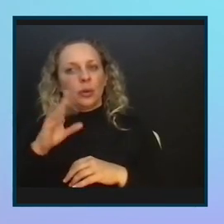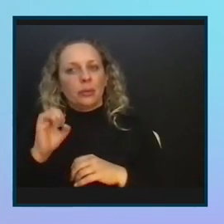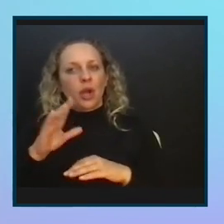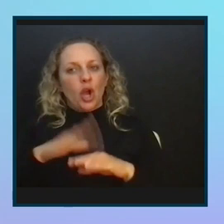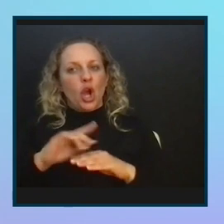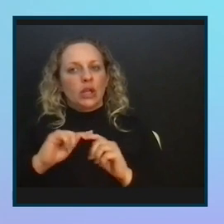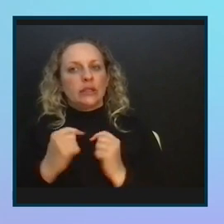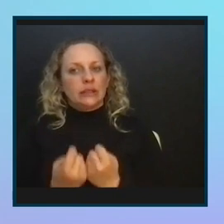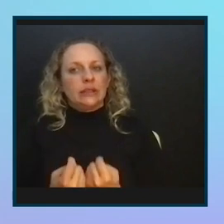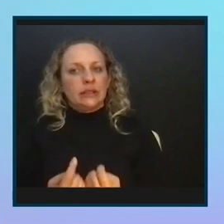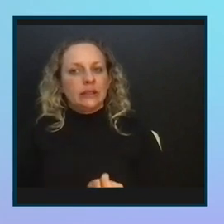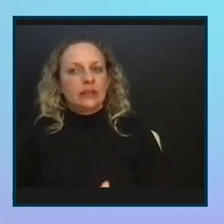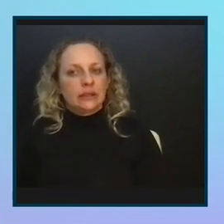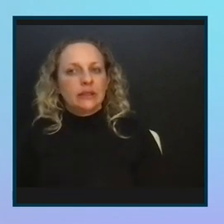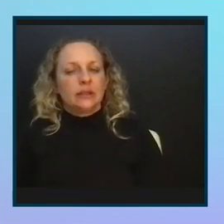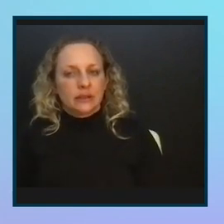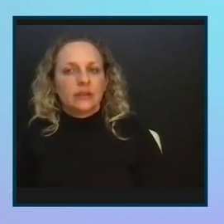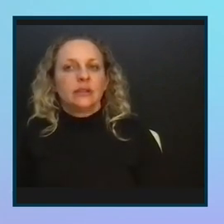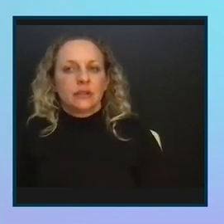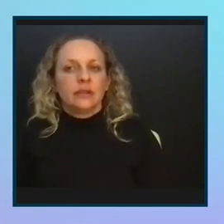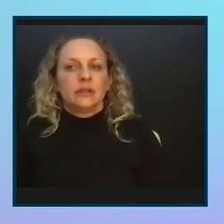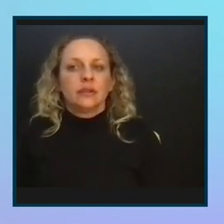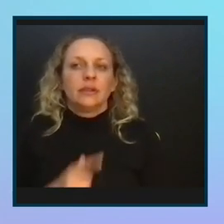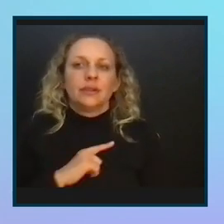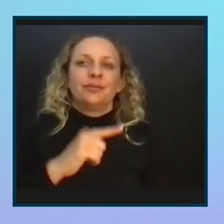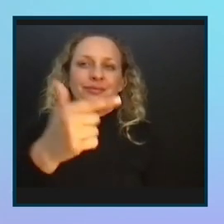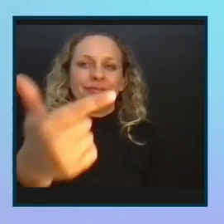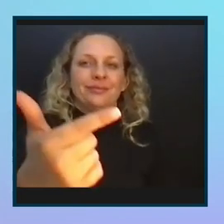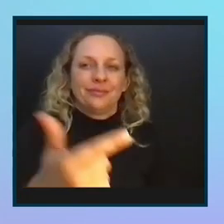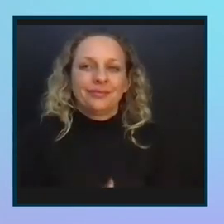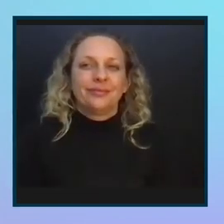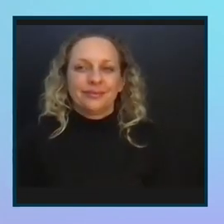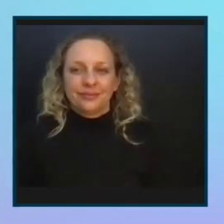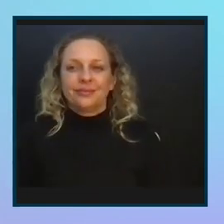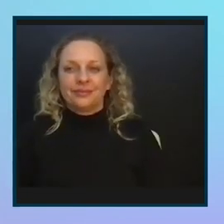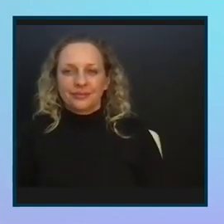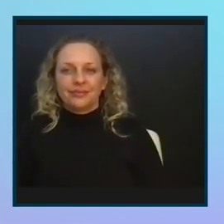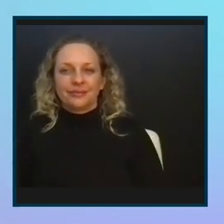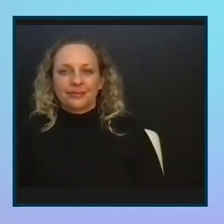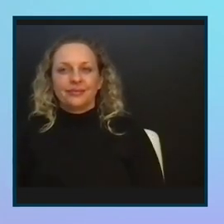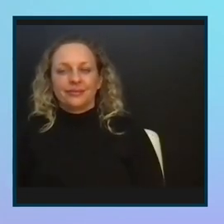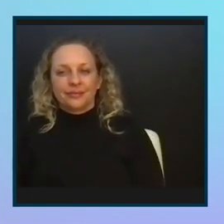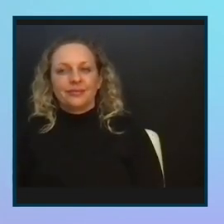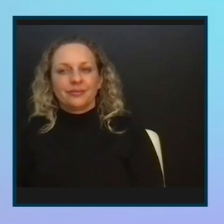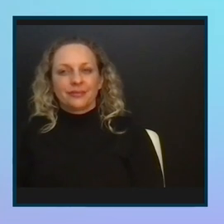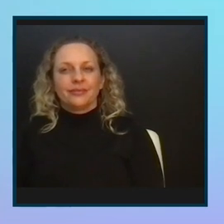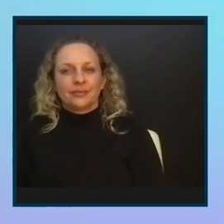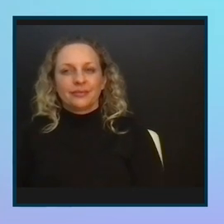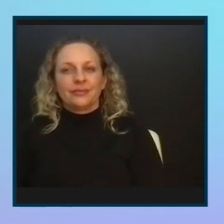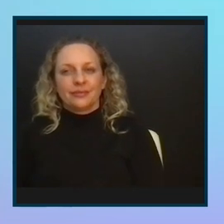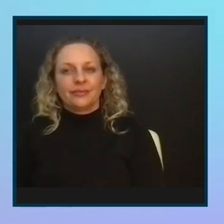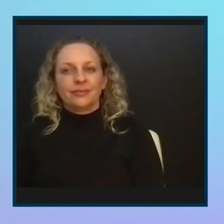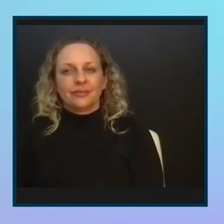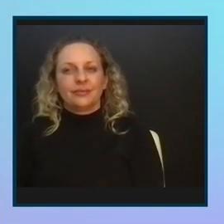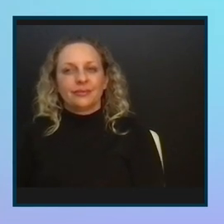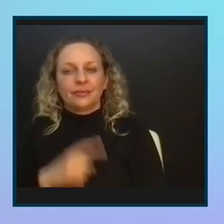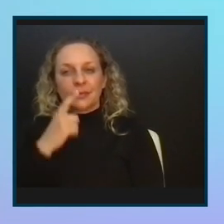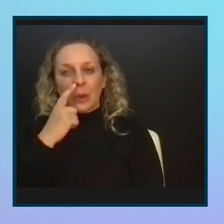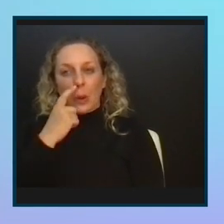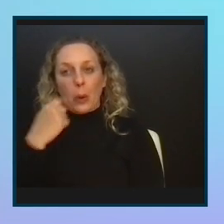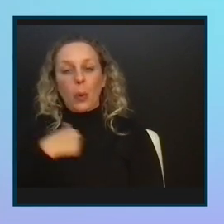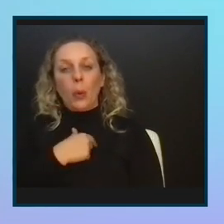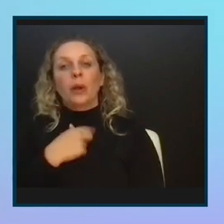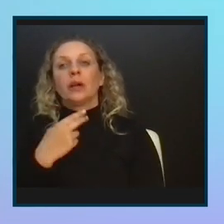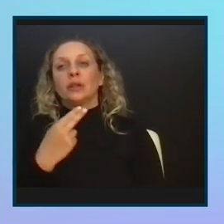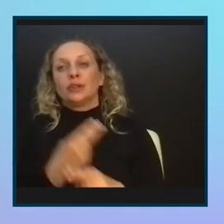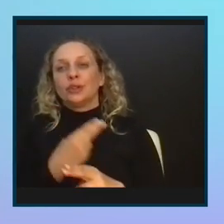team. Yeah. And also many of our components are such at atomic level. And we've really been pushing to use native or